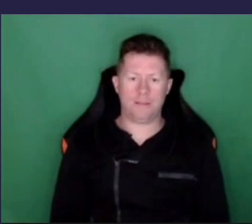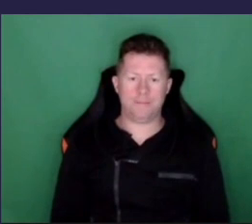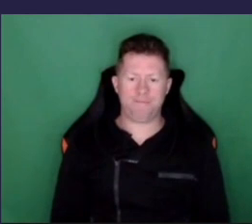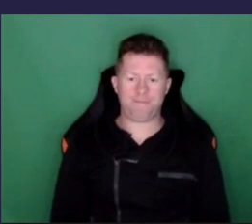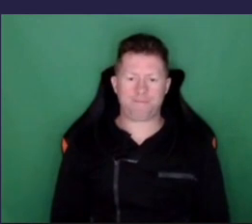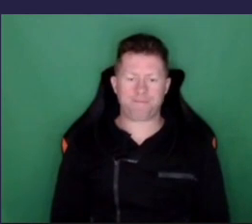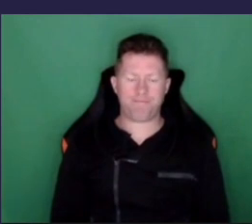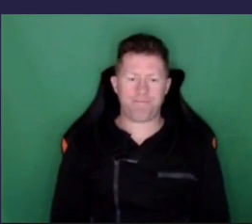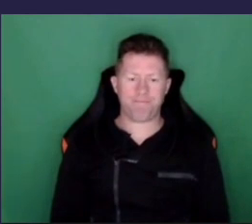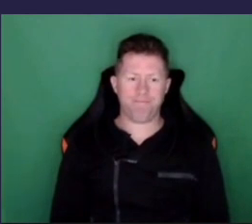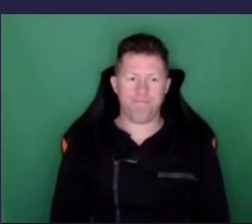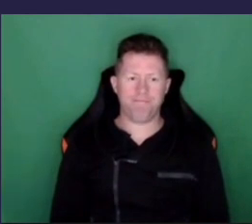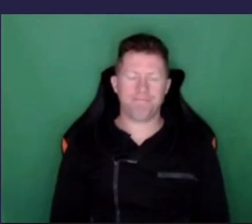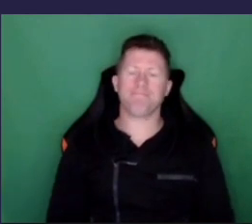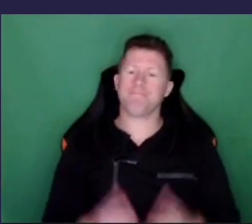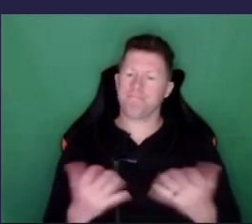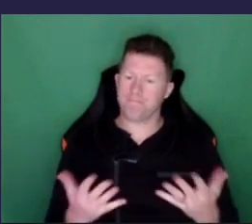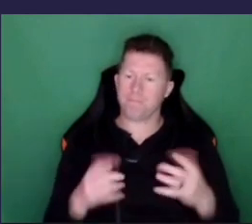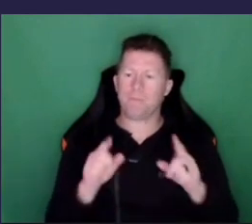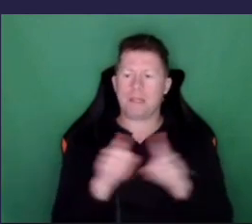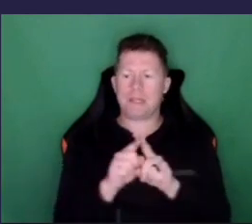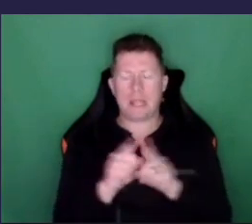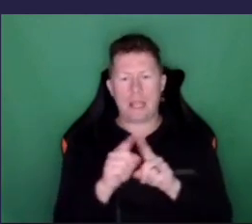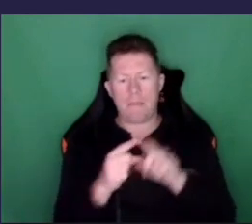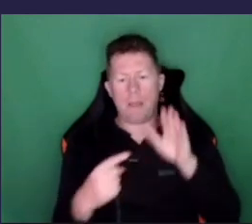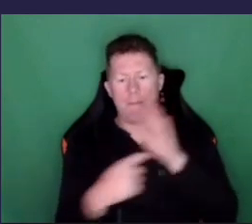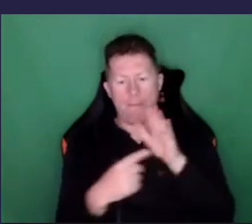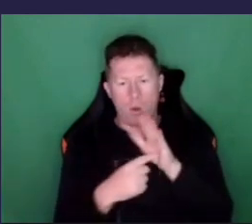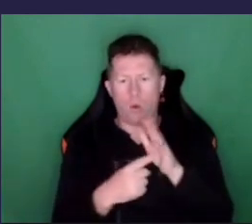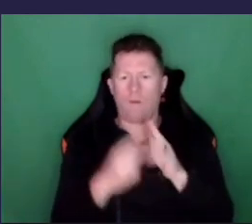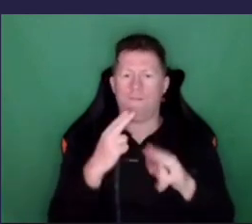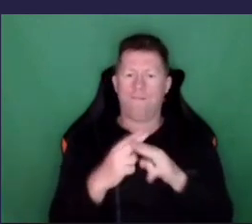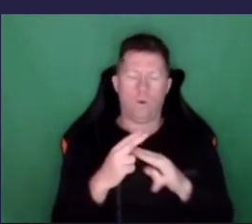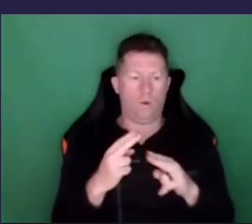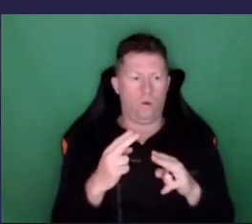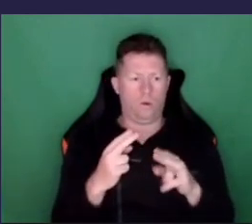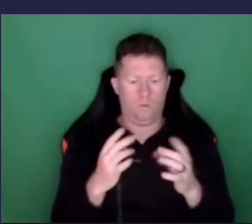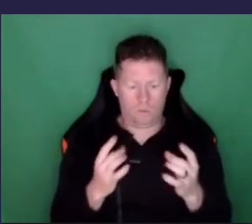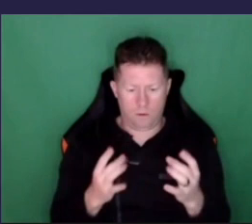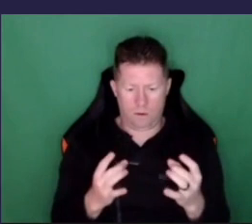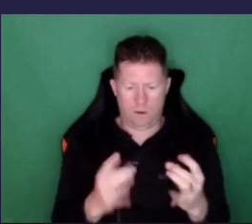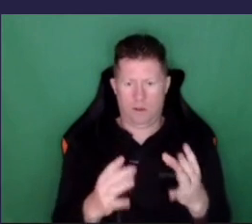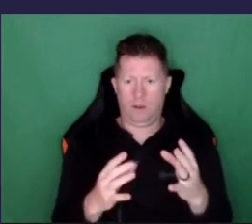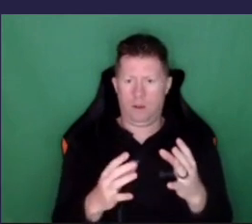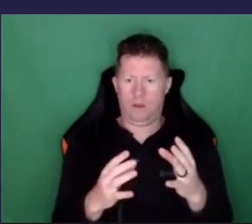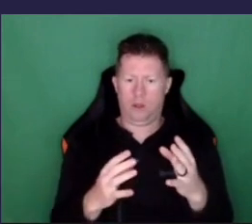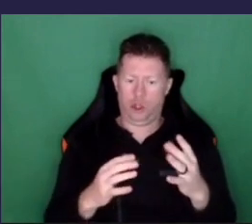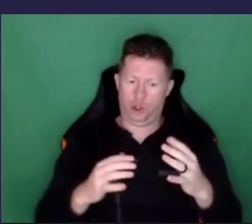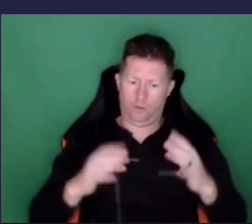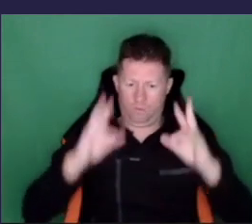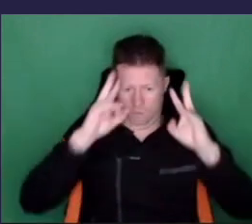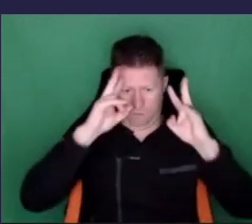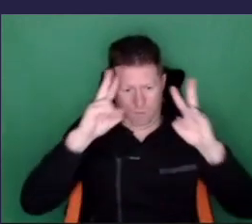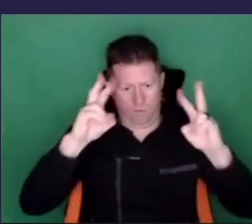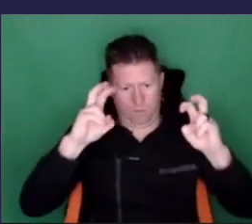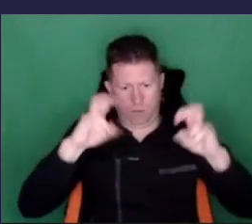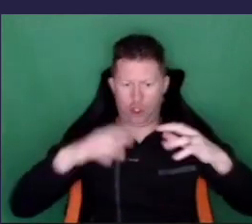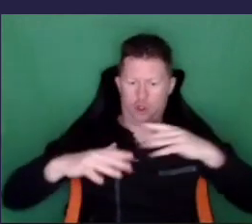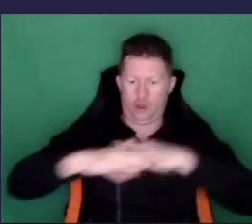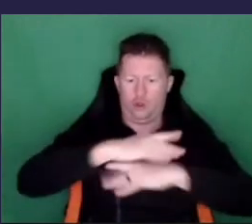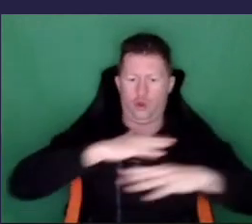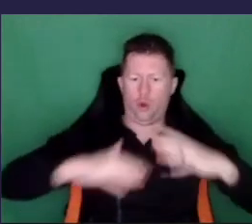Likewise, I think it's important to prepare for the valued social role that you're thinking about with the person, or that the person is interested